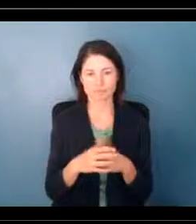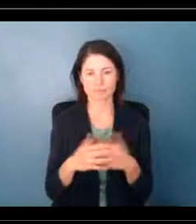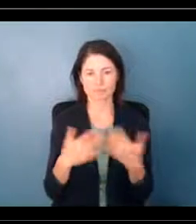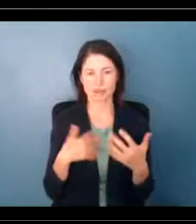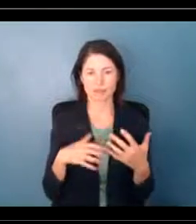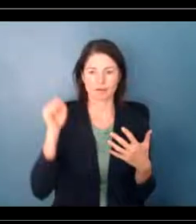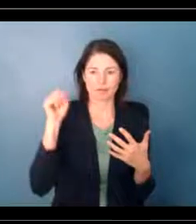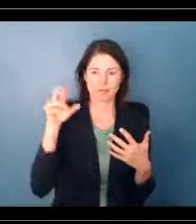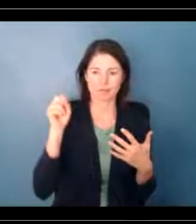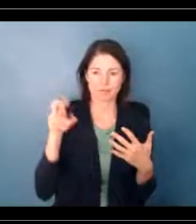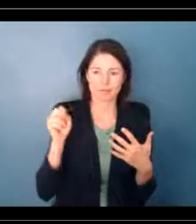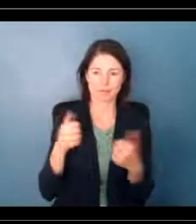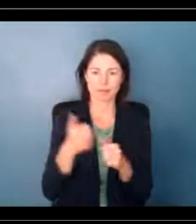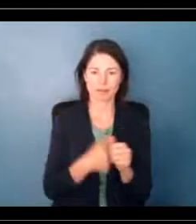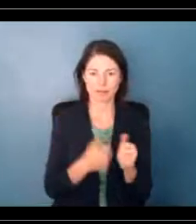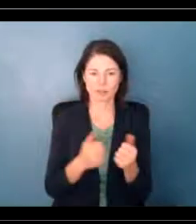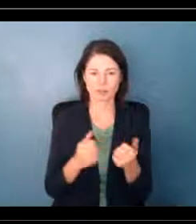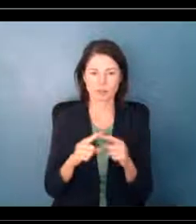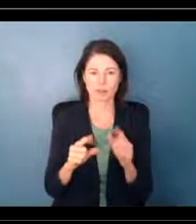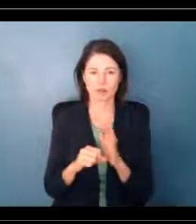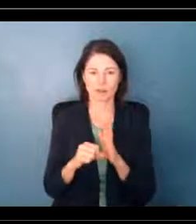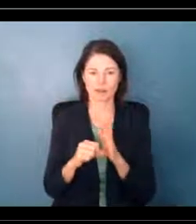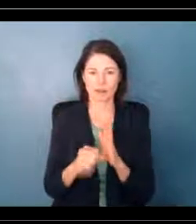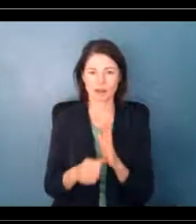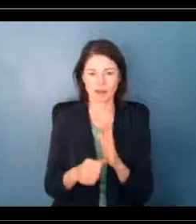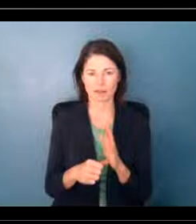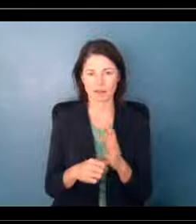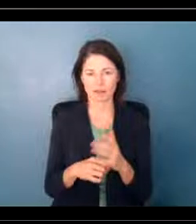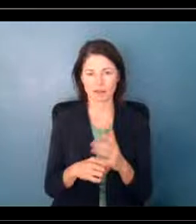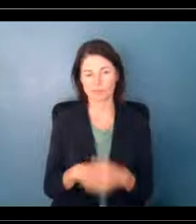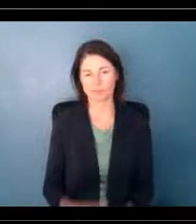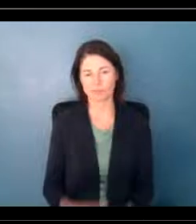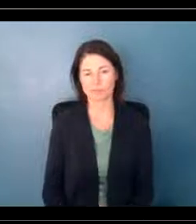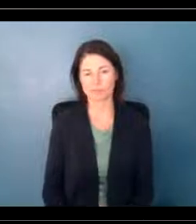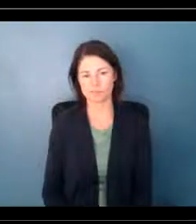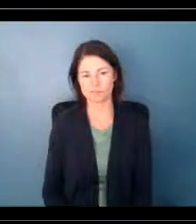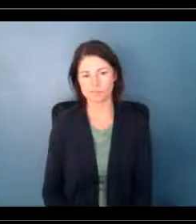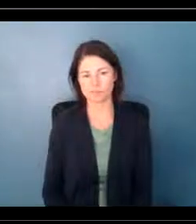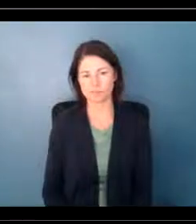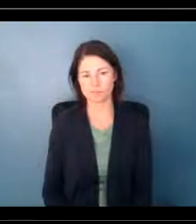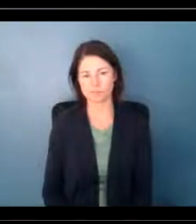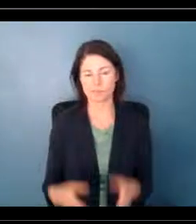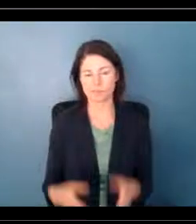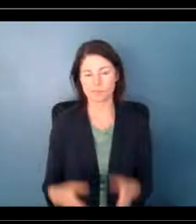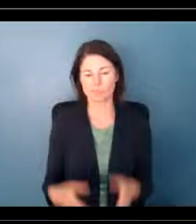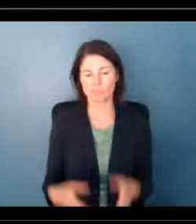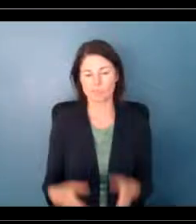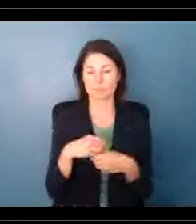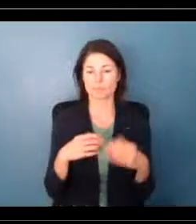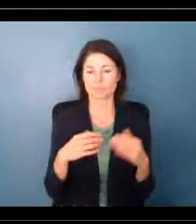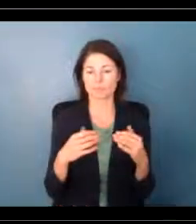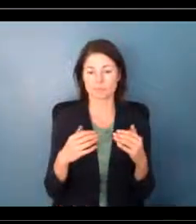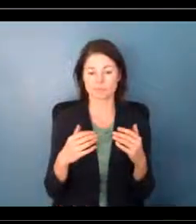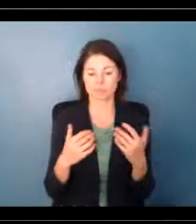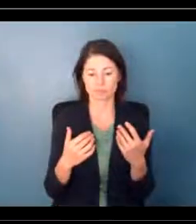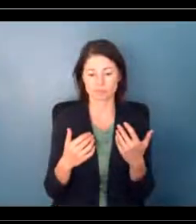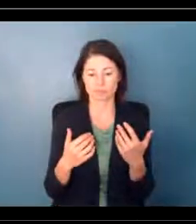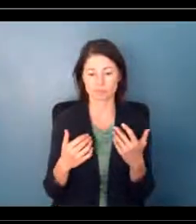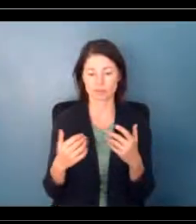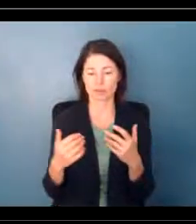one of these, but I did want to just highlight the public engagement and the disadvantaged